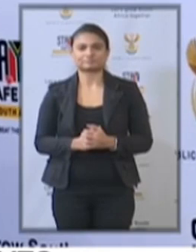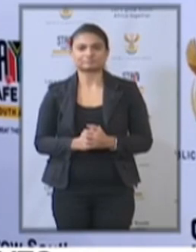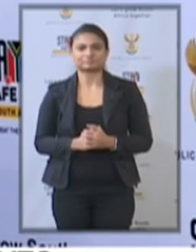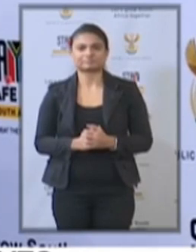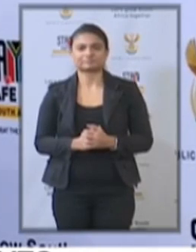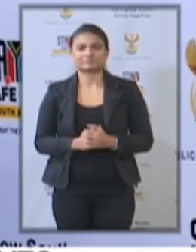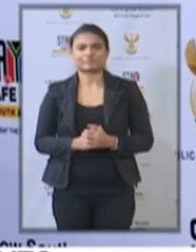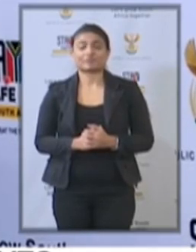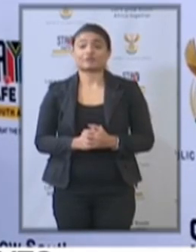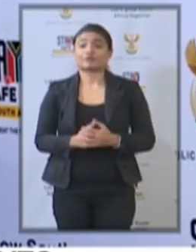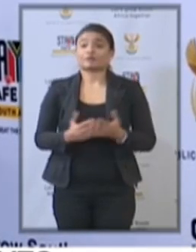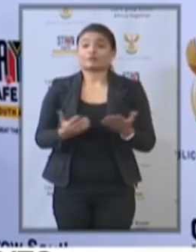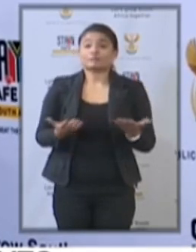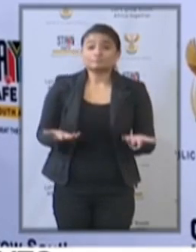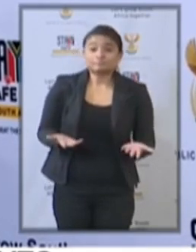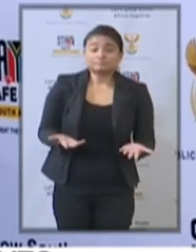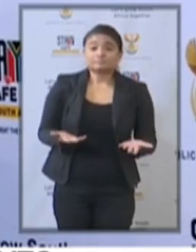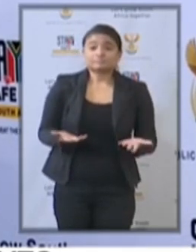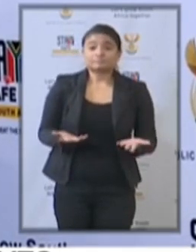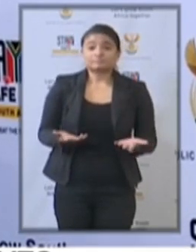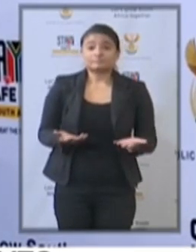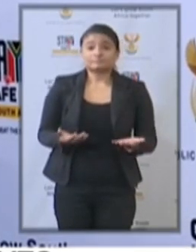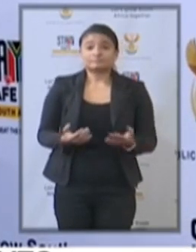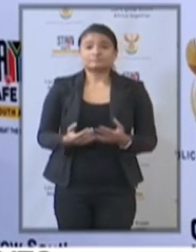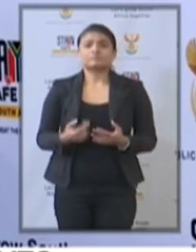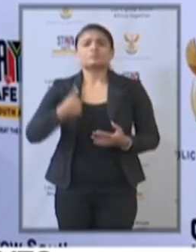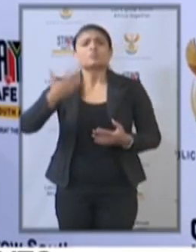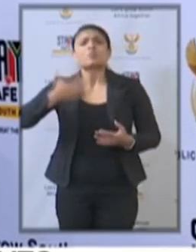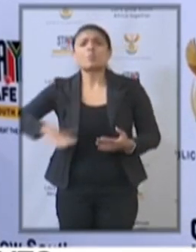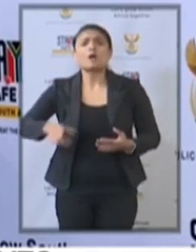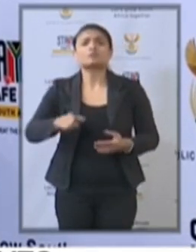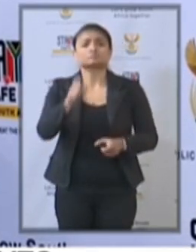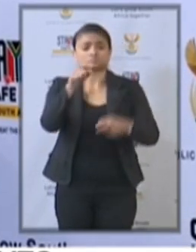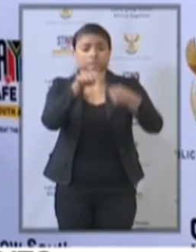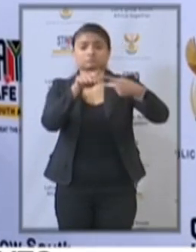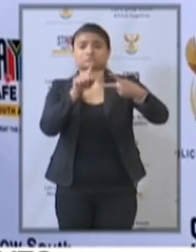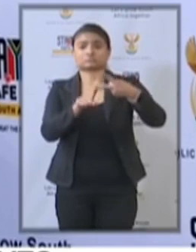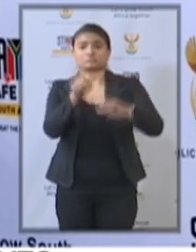Let me also greet our two Directors Generals,